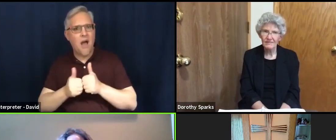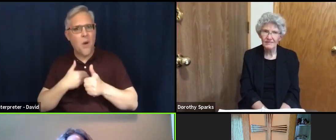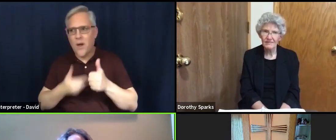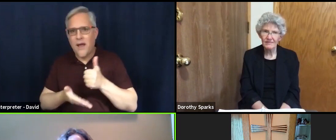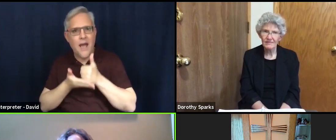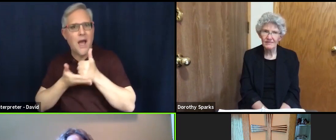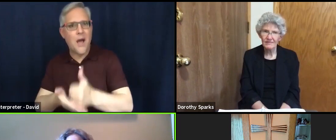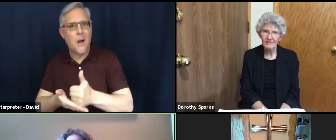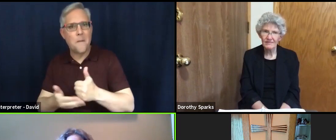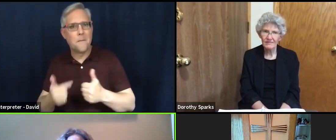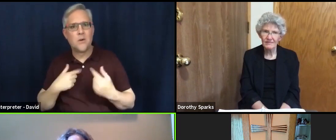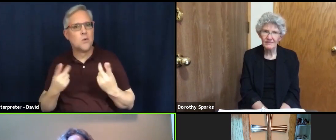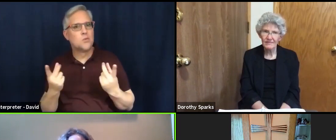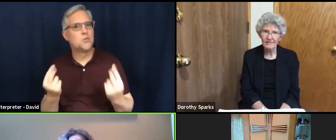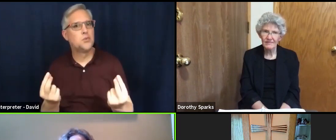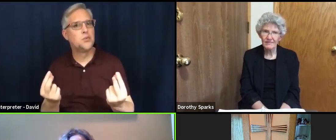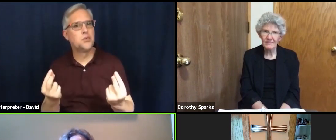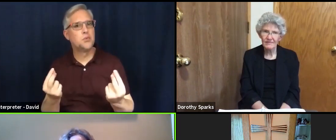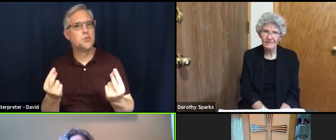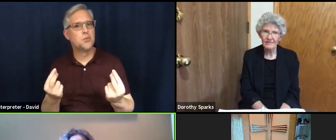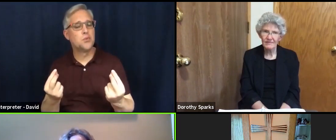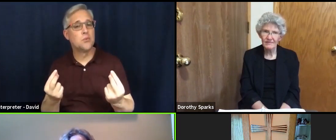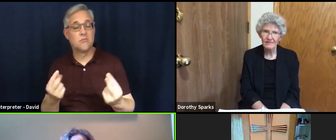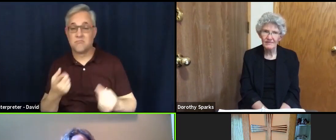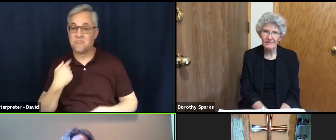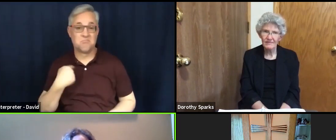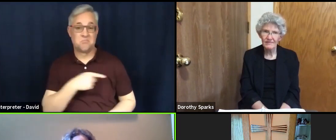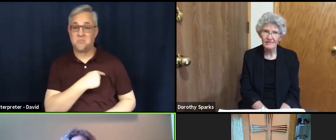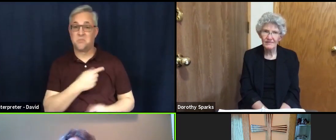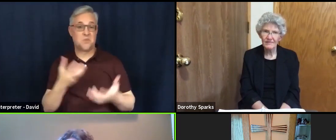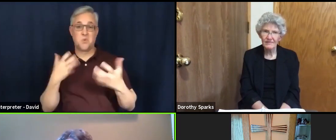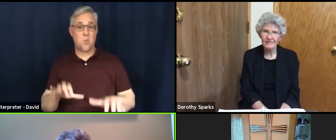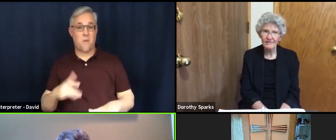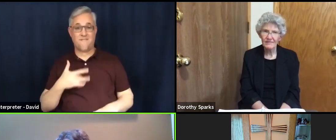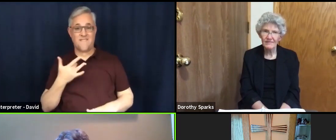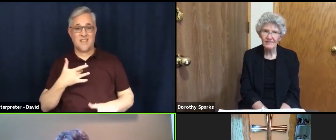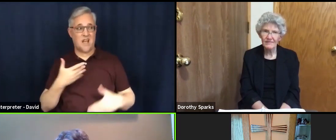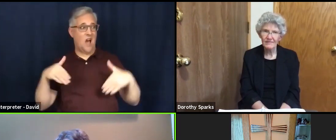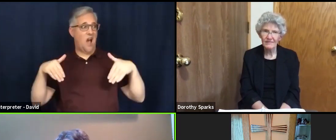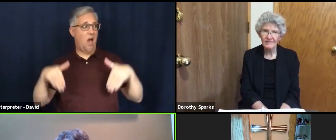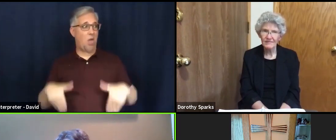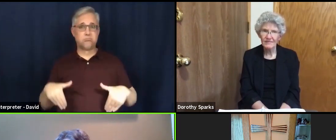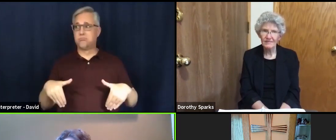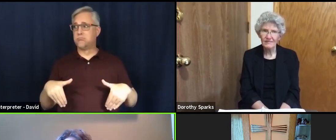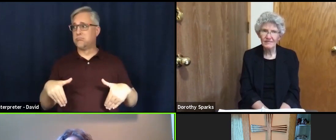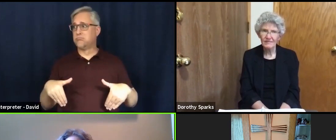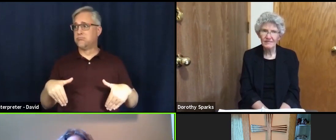Because we don't want to feel helpless and unsure.